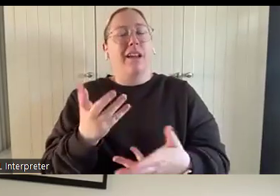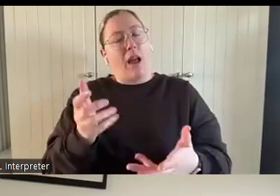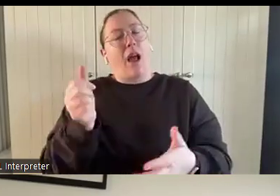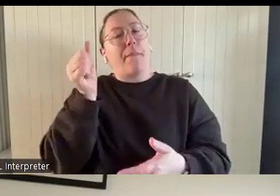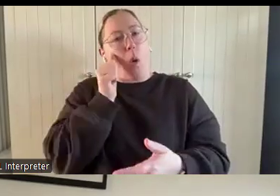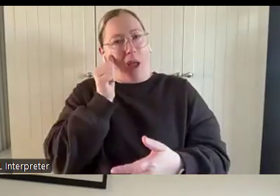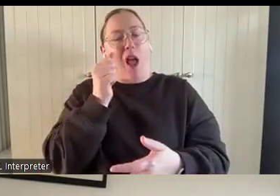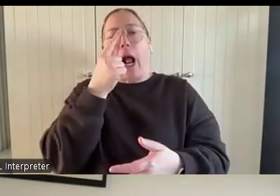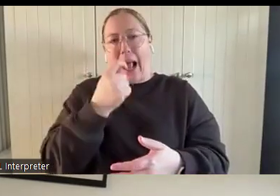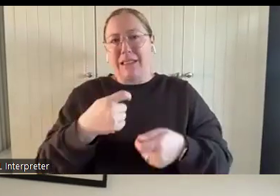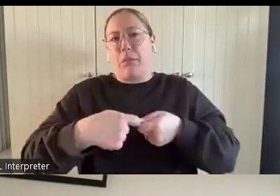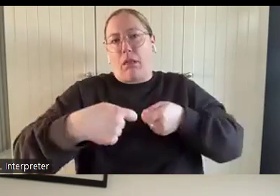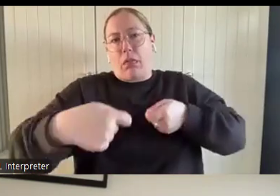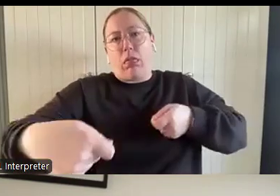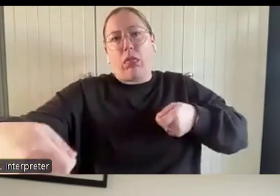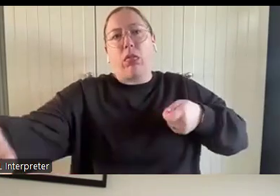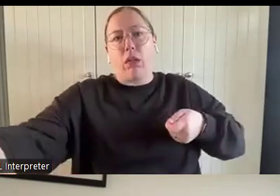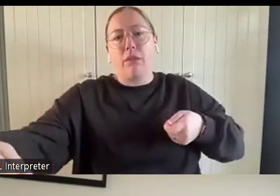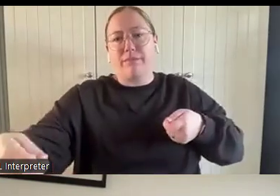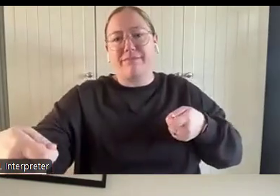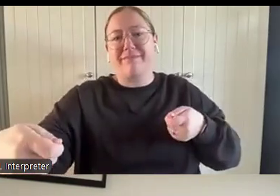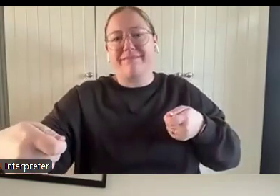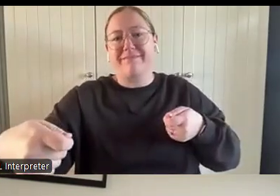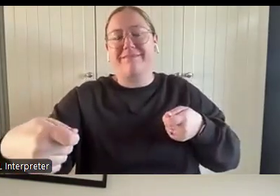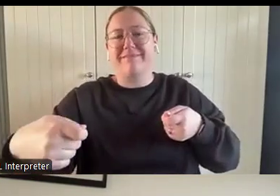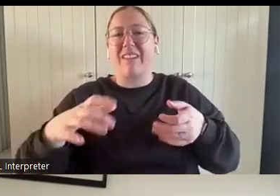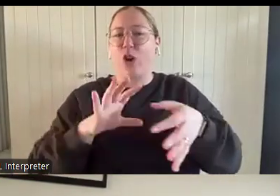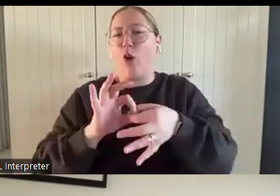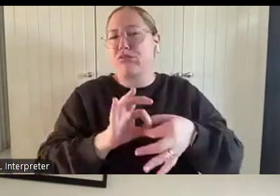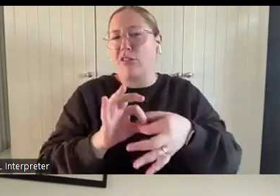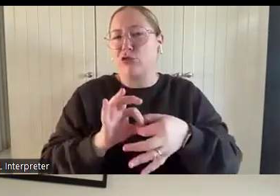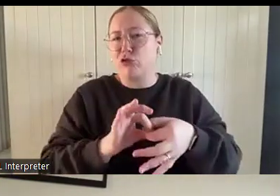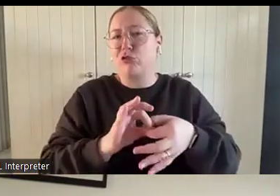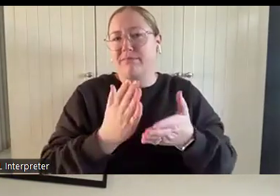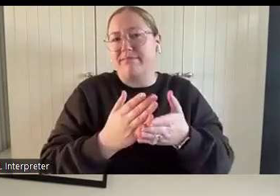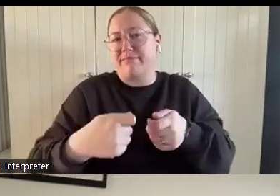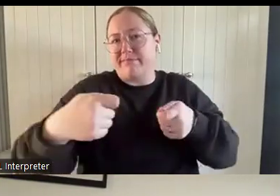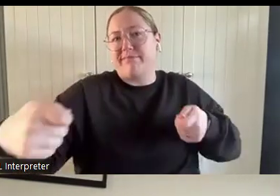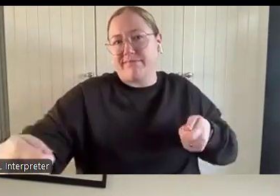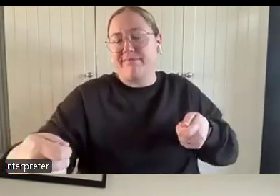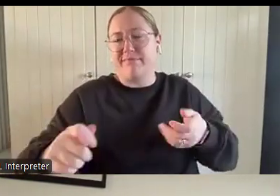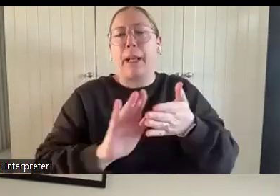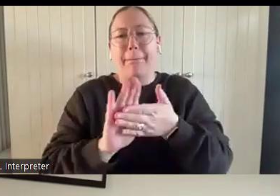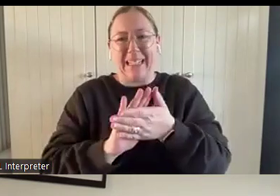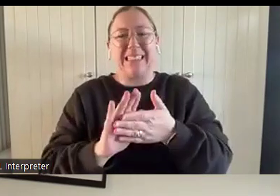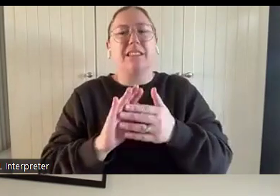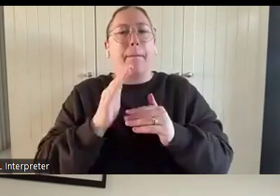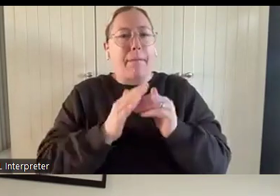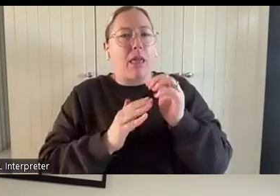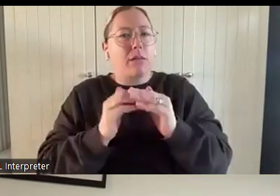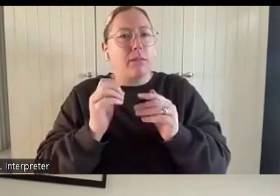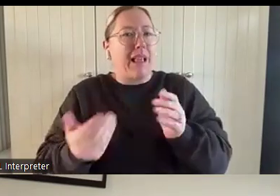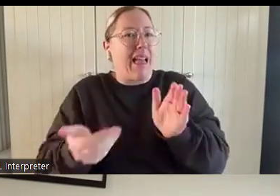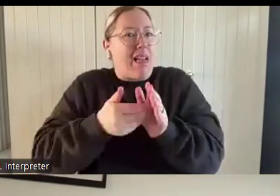a co-production approach. So build in time for this. This can be a balancing act in relation to meeting milestones